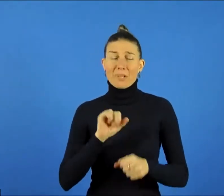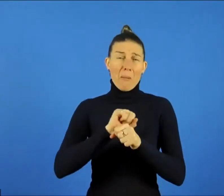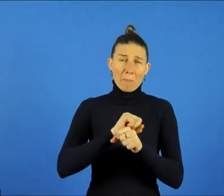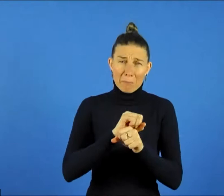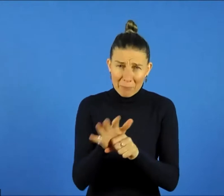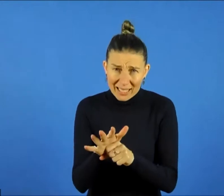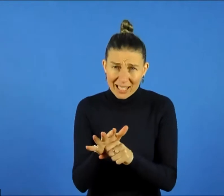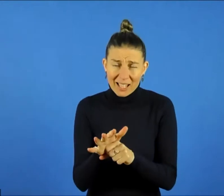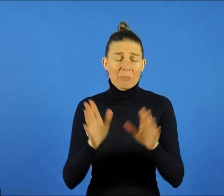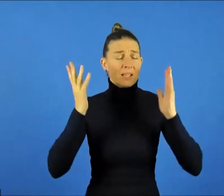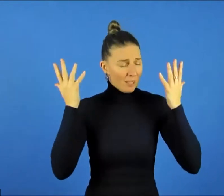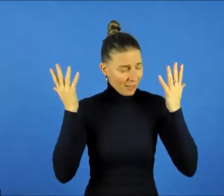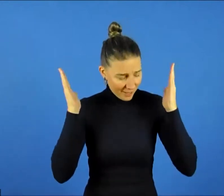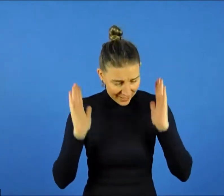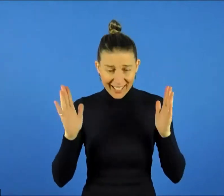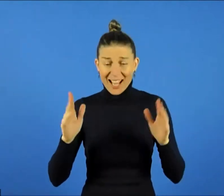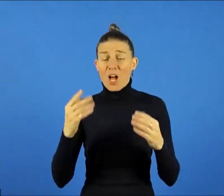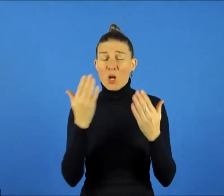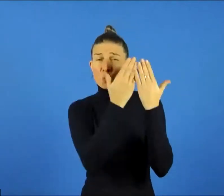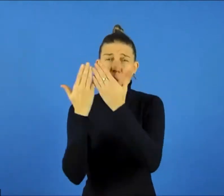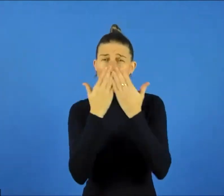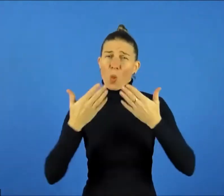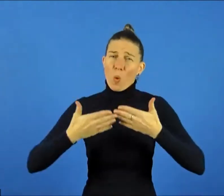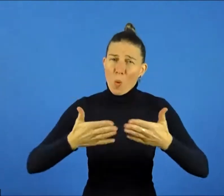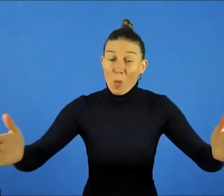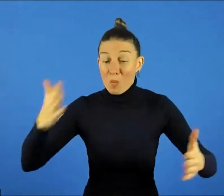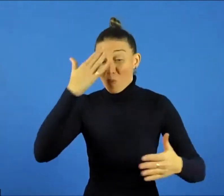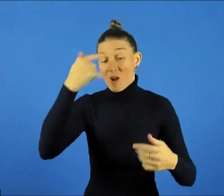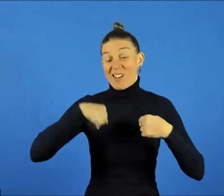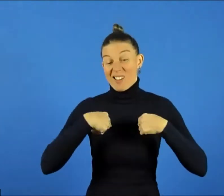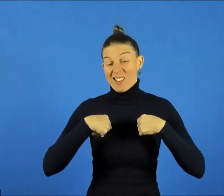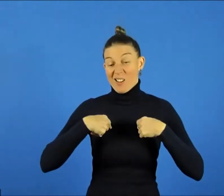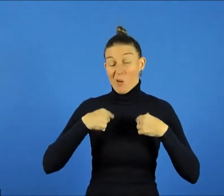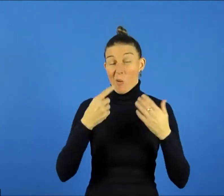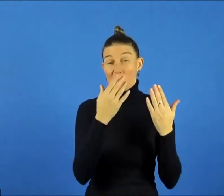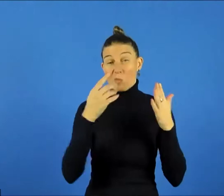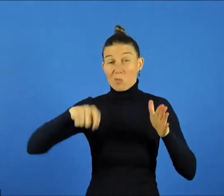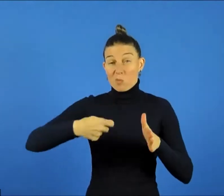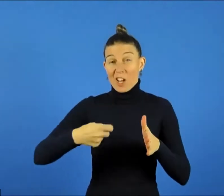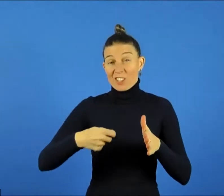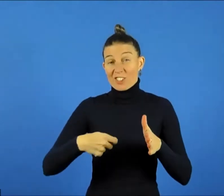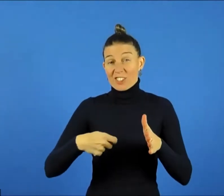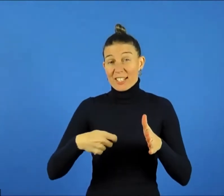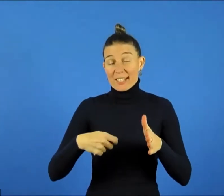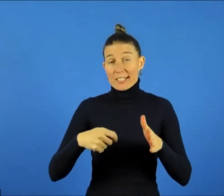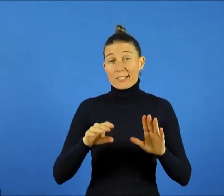the schools, because we had the project stop since last year, because